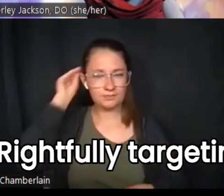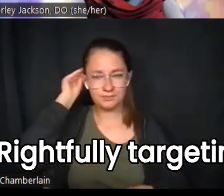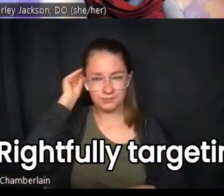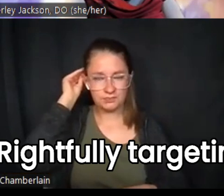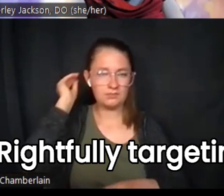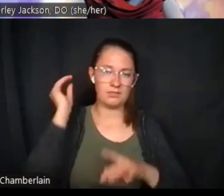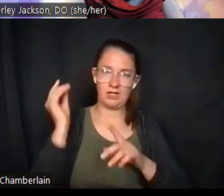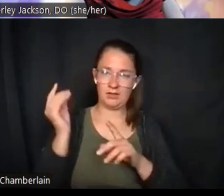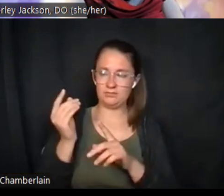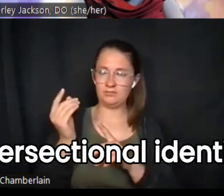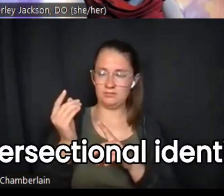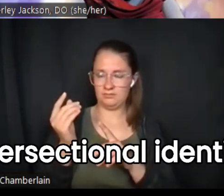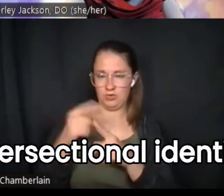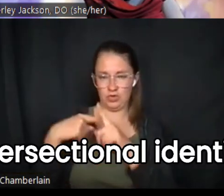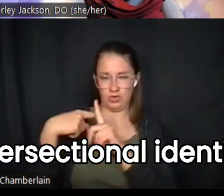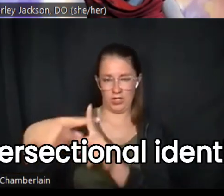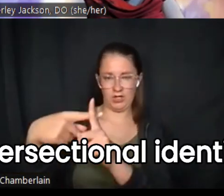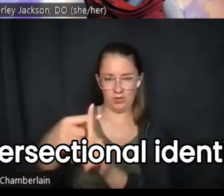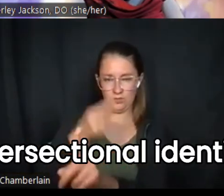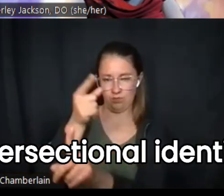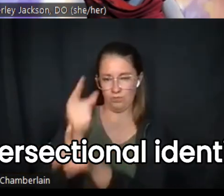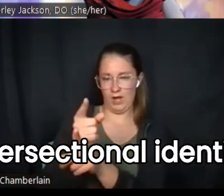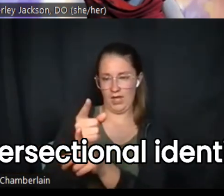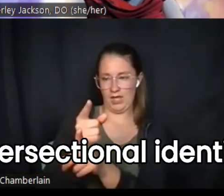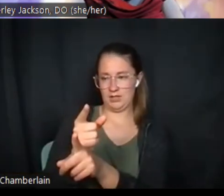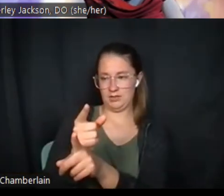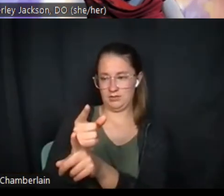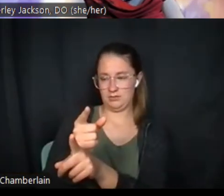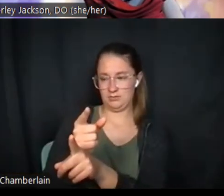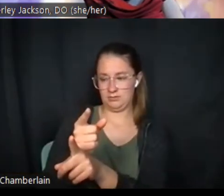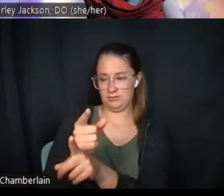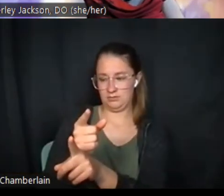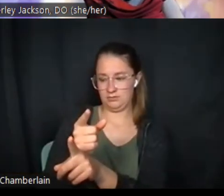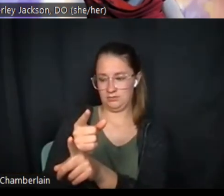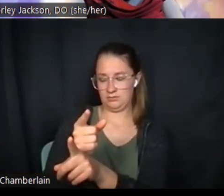rightfully targeting these intersectional identities.